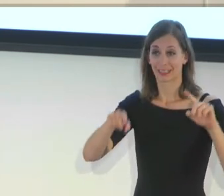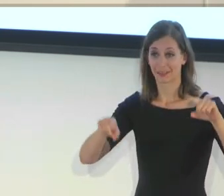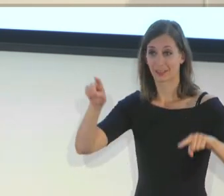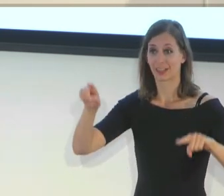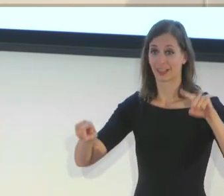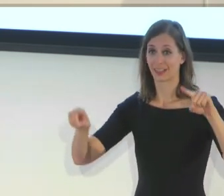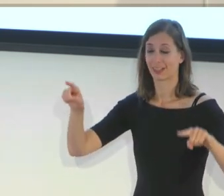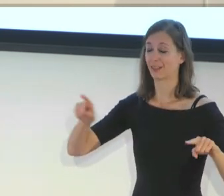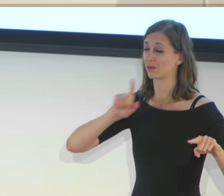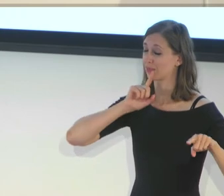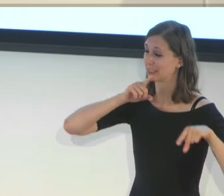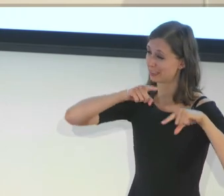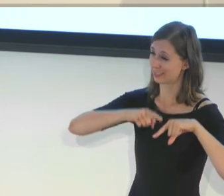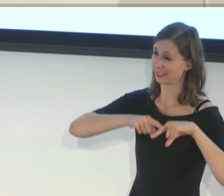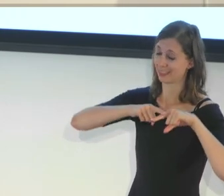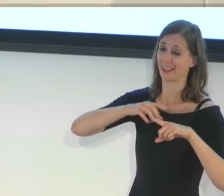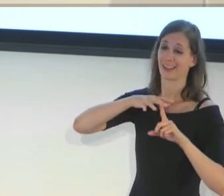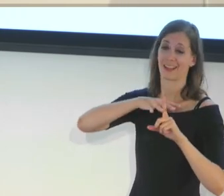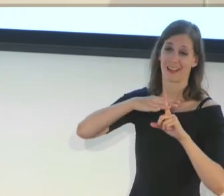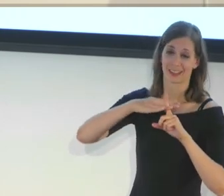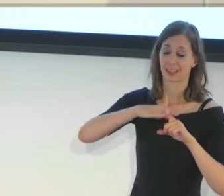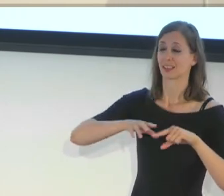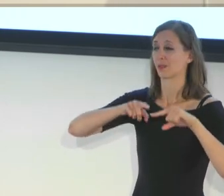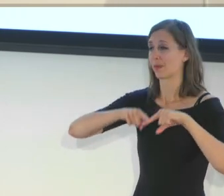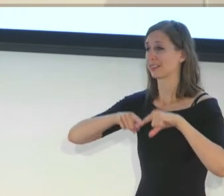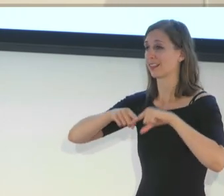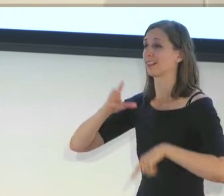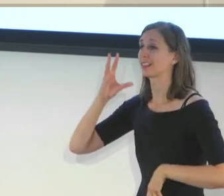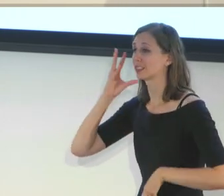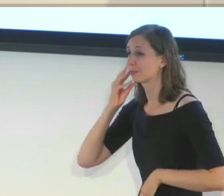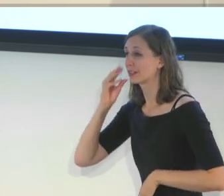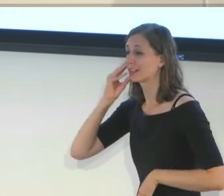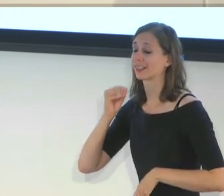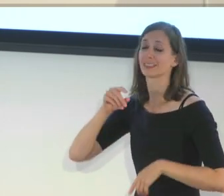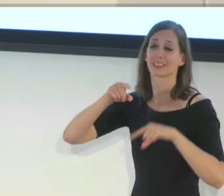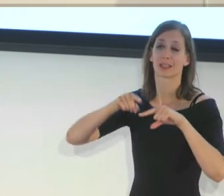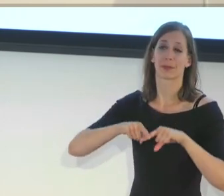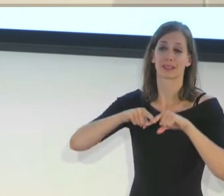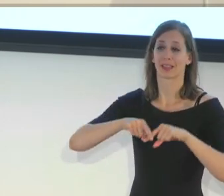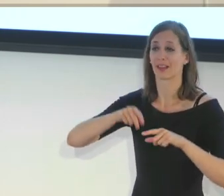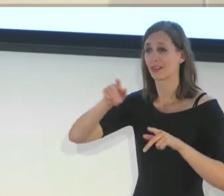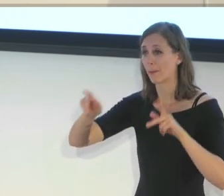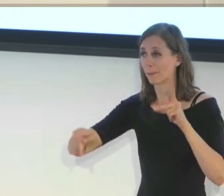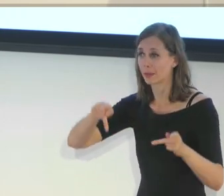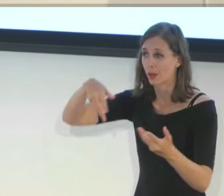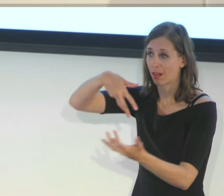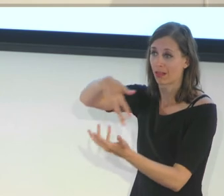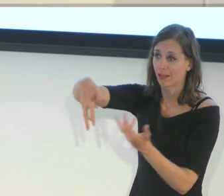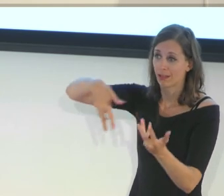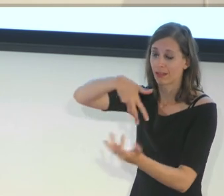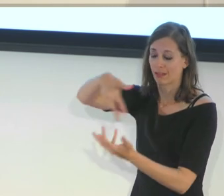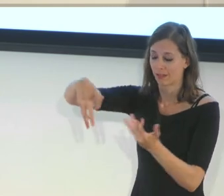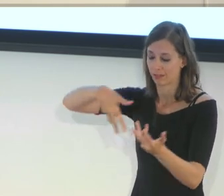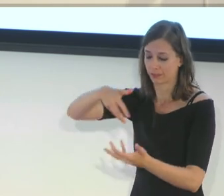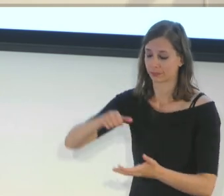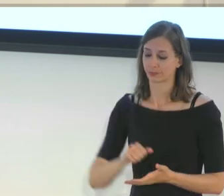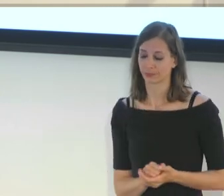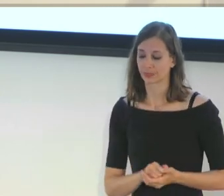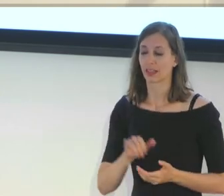the experience, for the person, for the people that that person is with, in distinguishing digital AI agents from